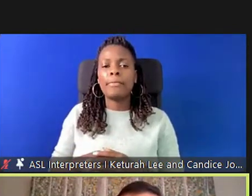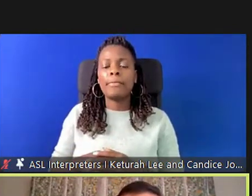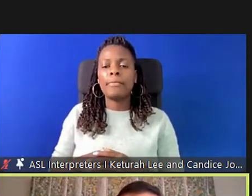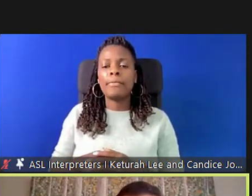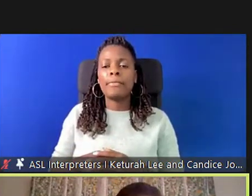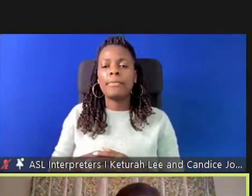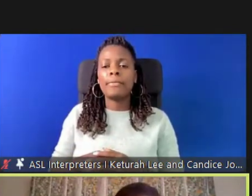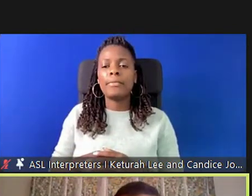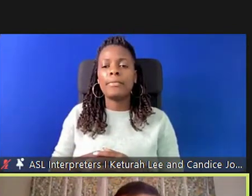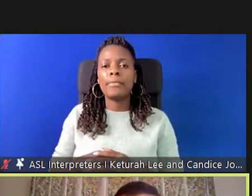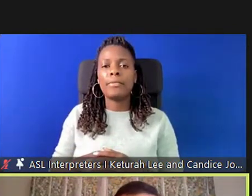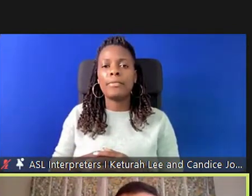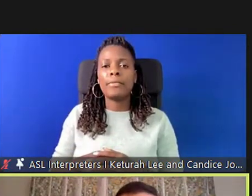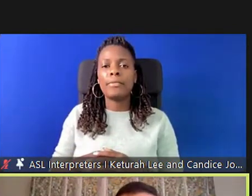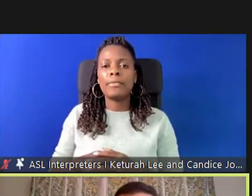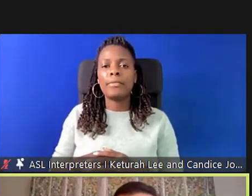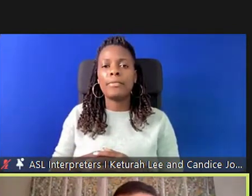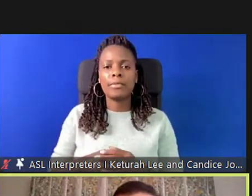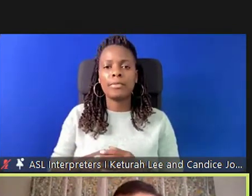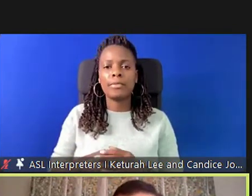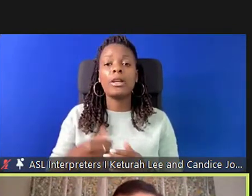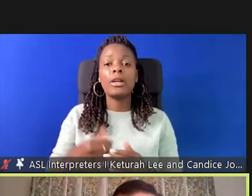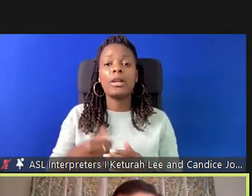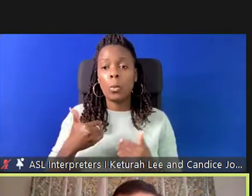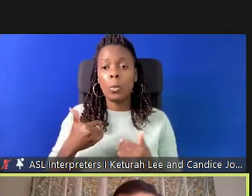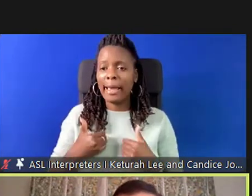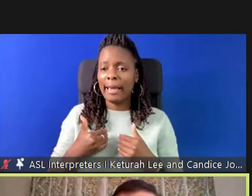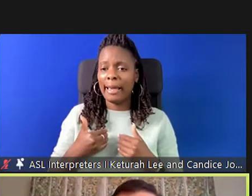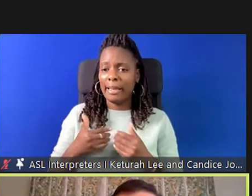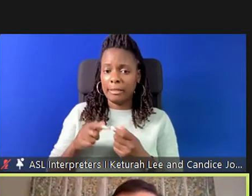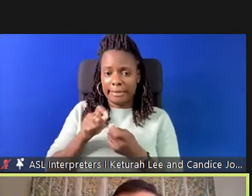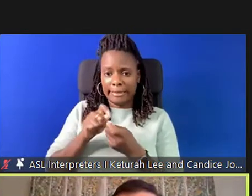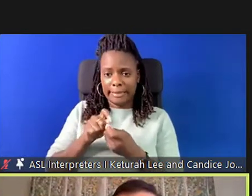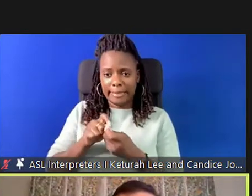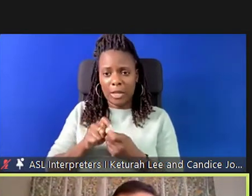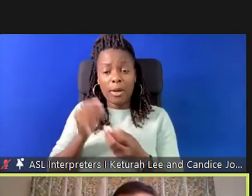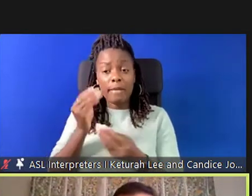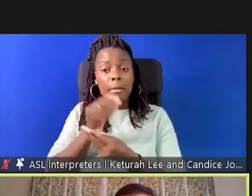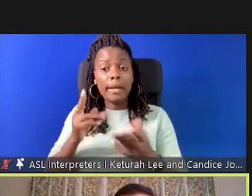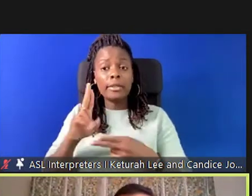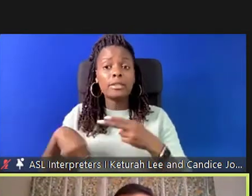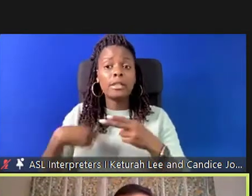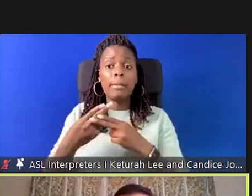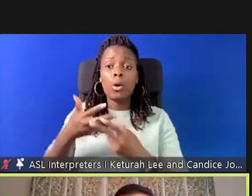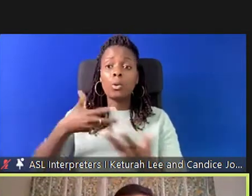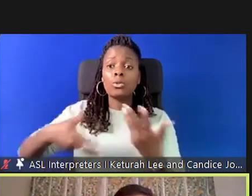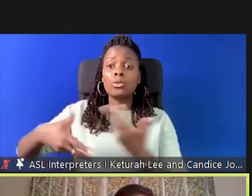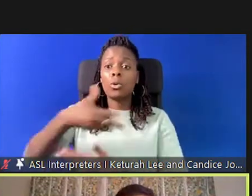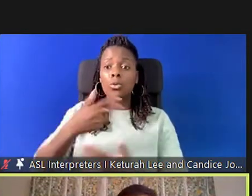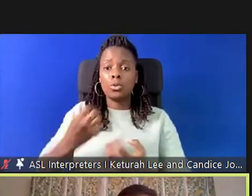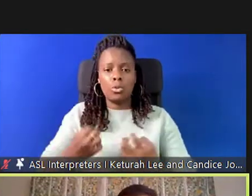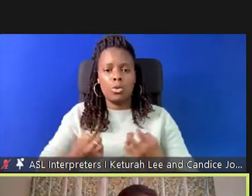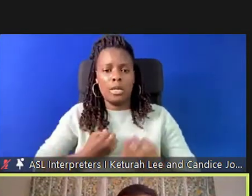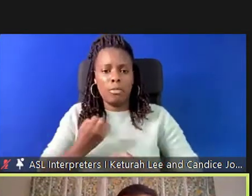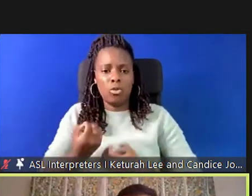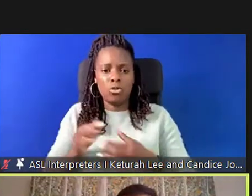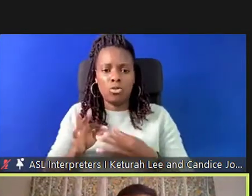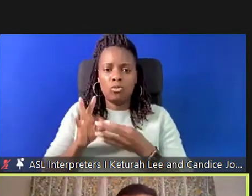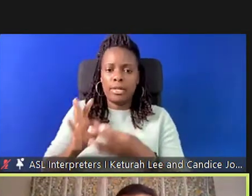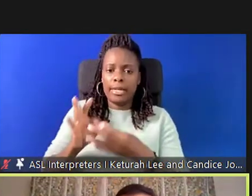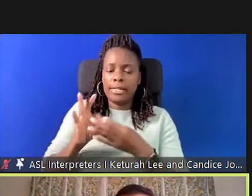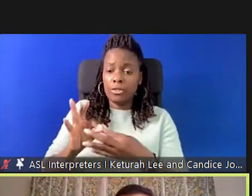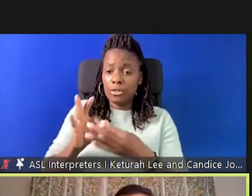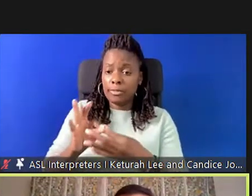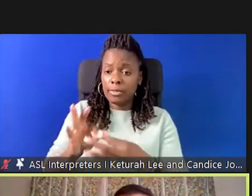had detailed information on social relationships in our study, we were able to adapt a prior